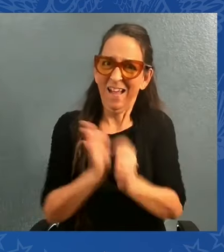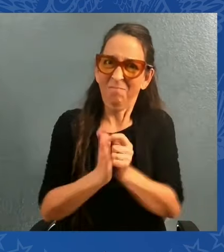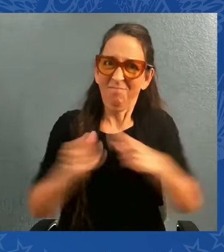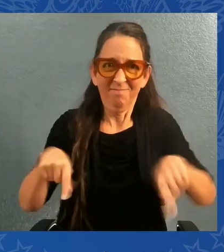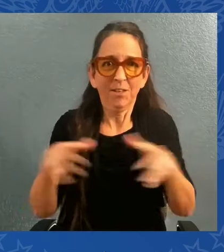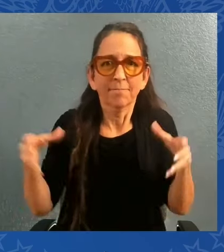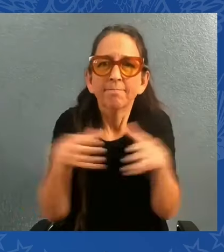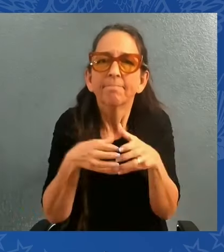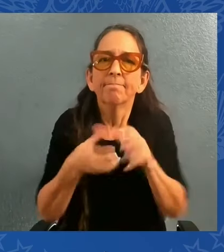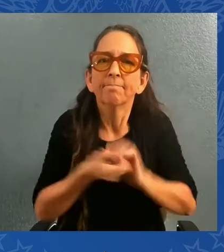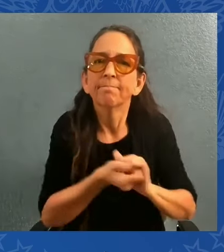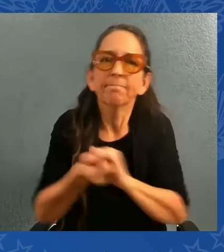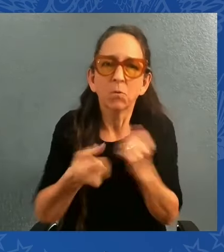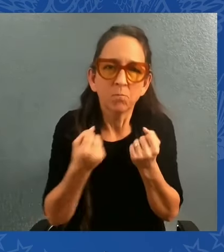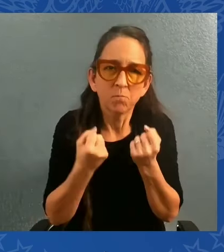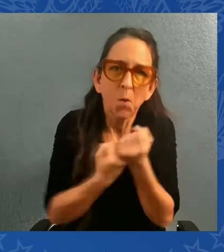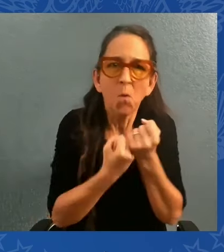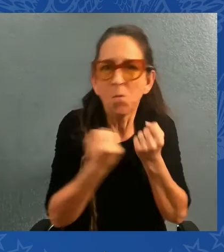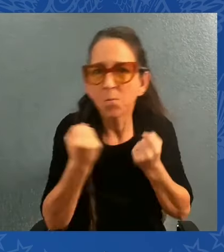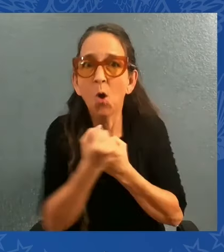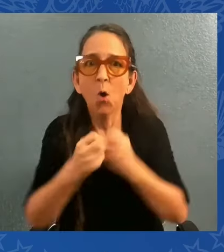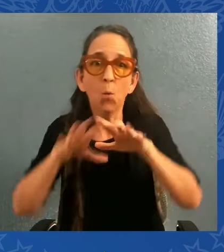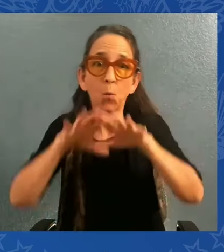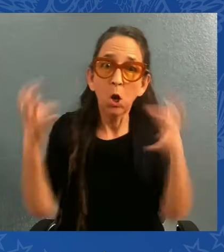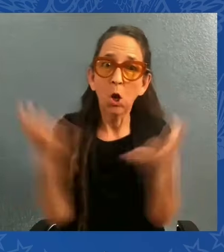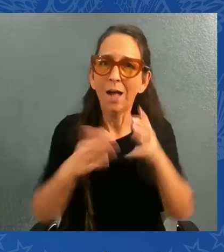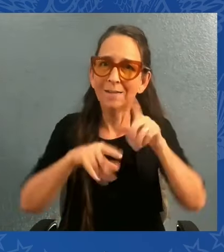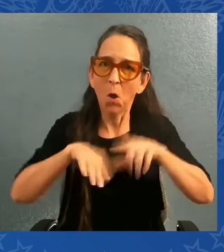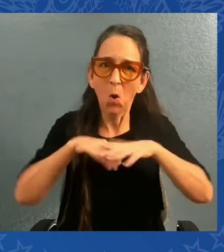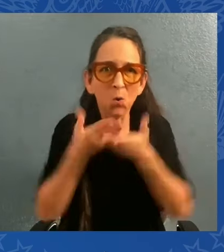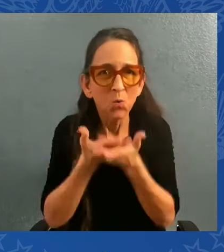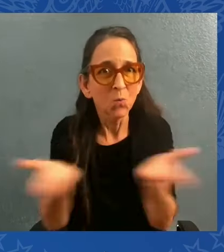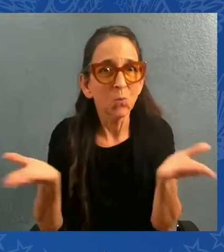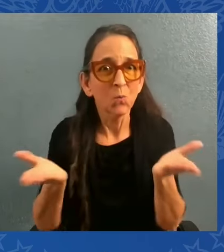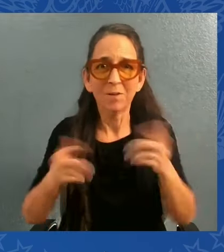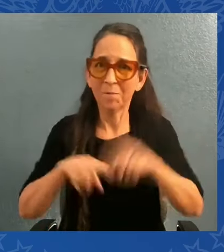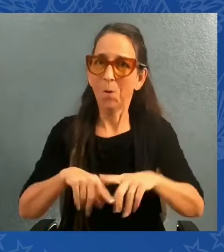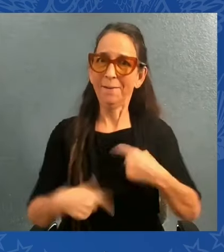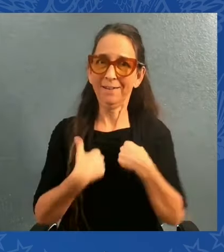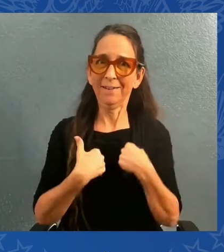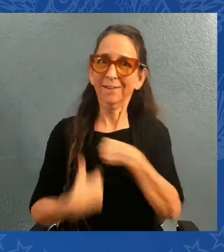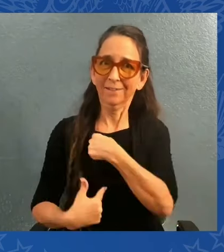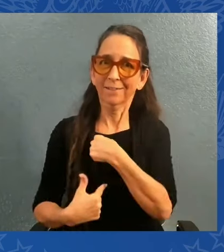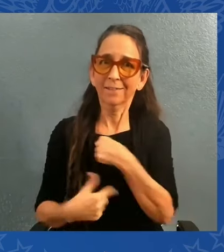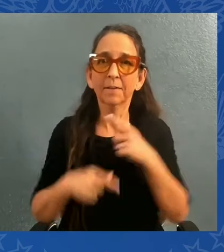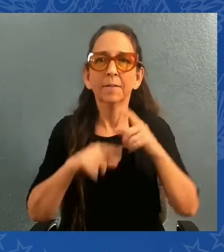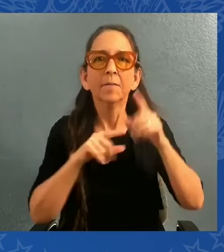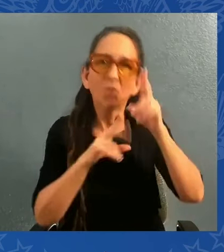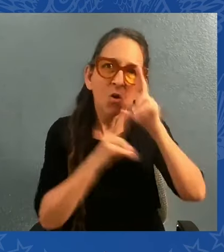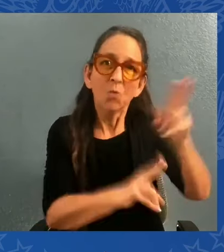you and all of us, all of you, to keep honoring the women and the men and the families who have borne the